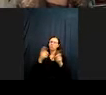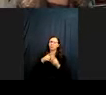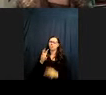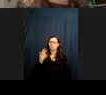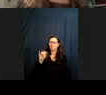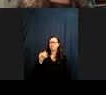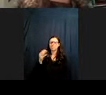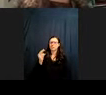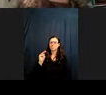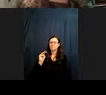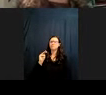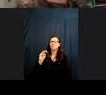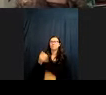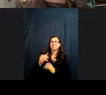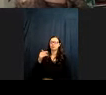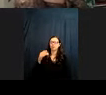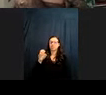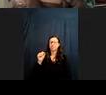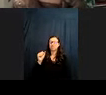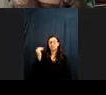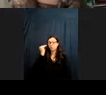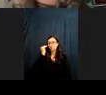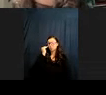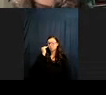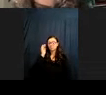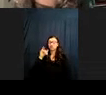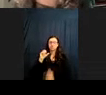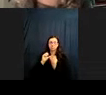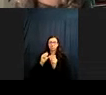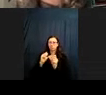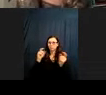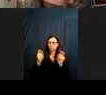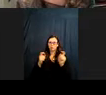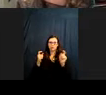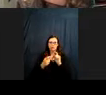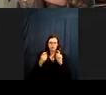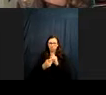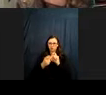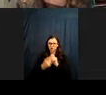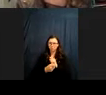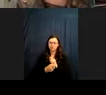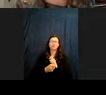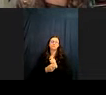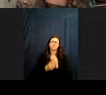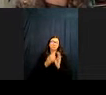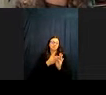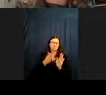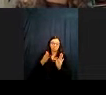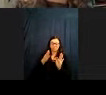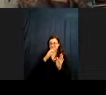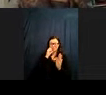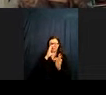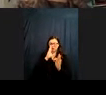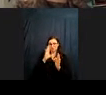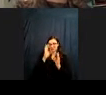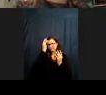James. Consciousness is in constant change, a series of indirect considerations.